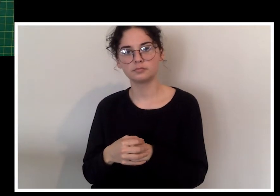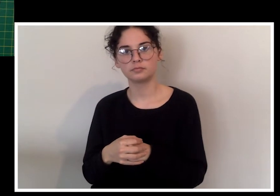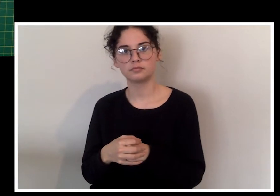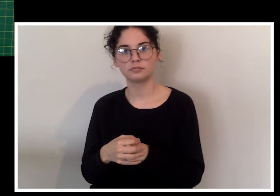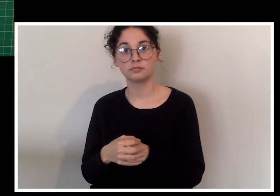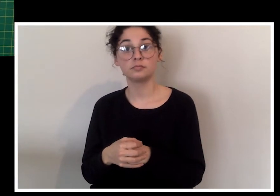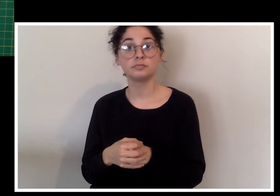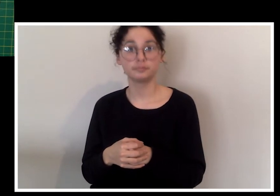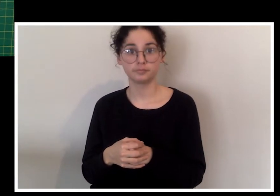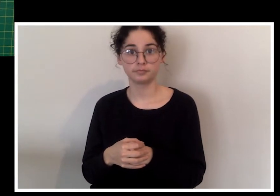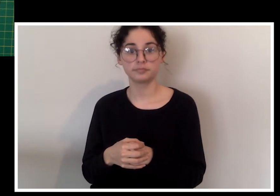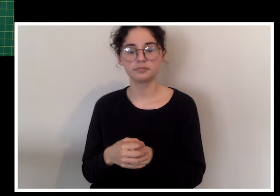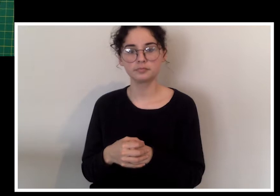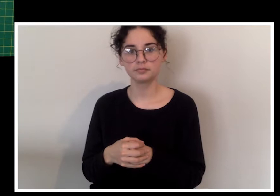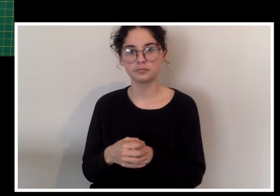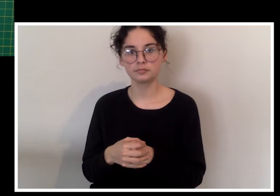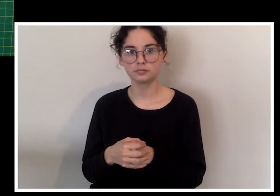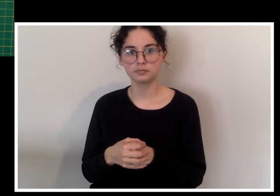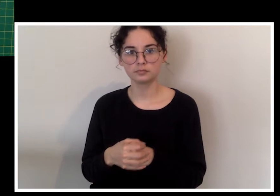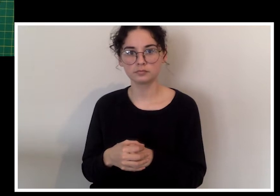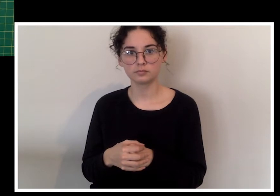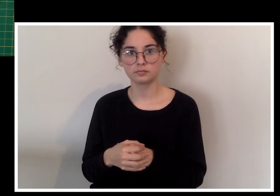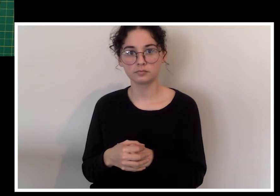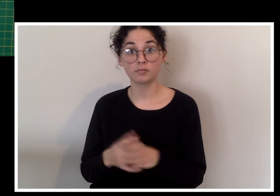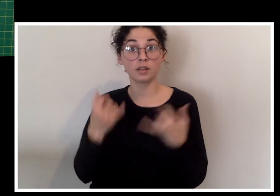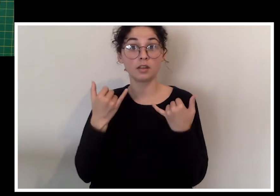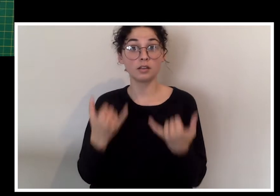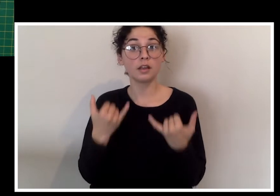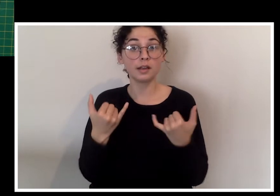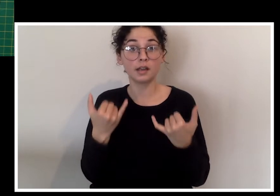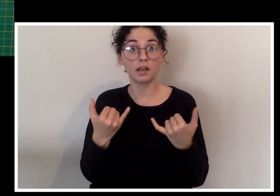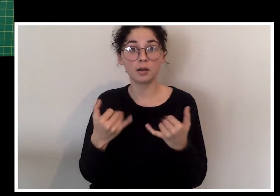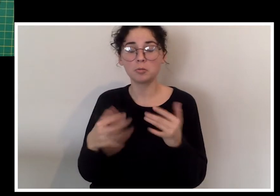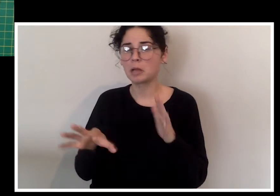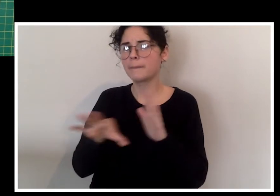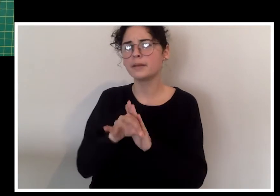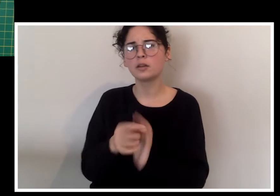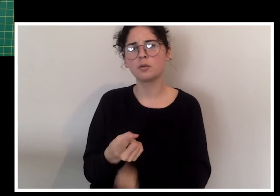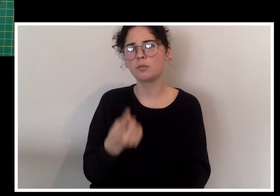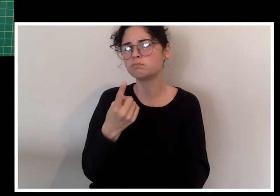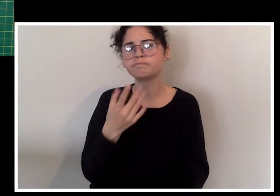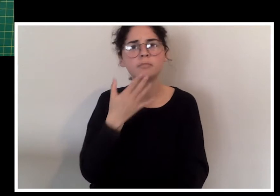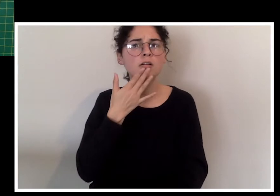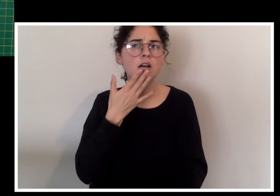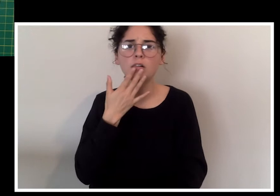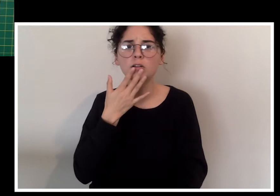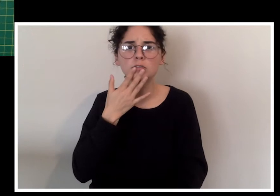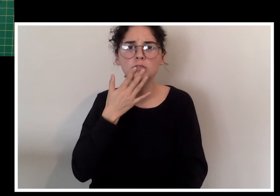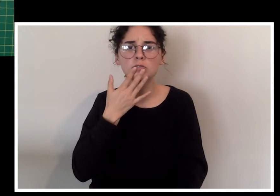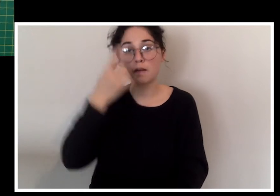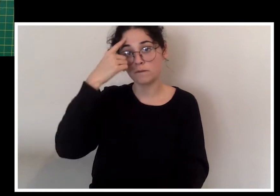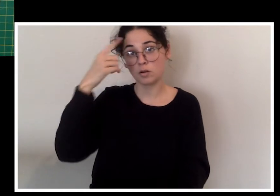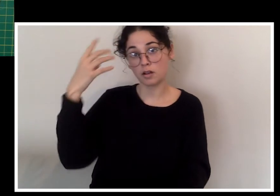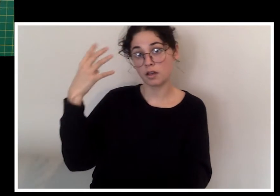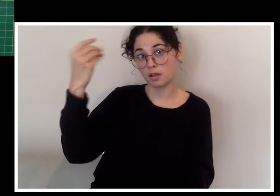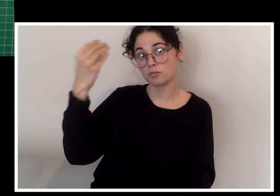And when it's all done, you can use whatever you're coloring with, whatever you have at home, to